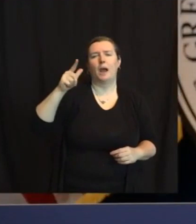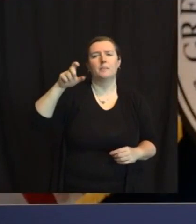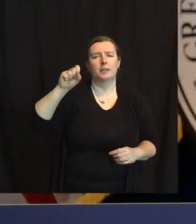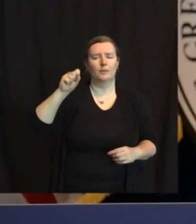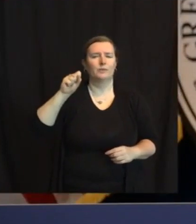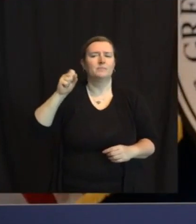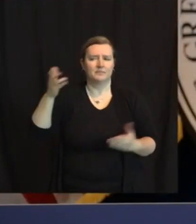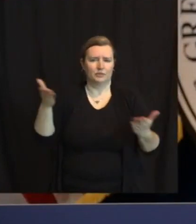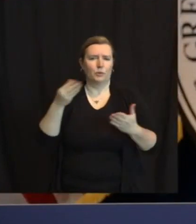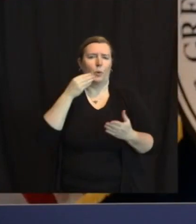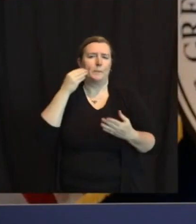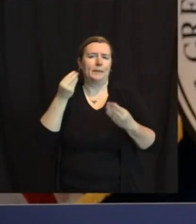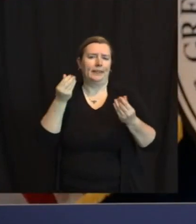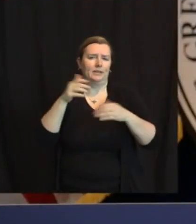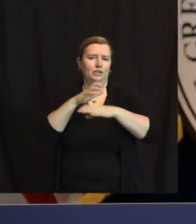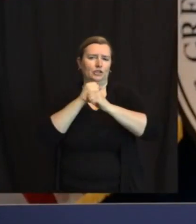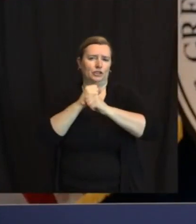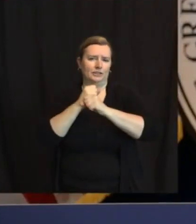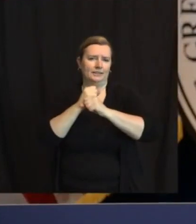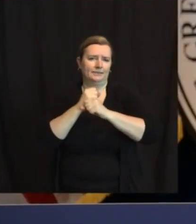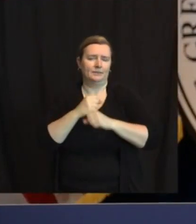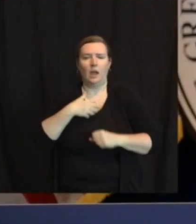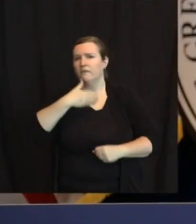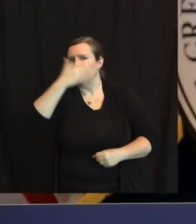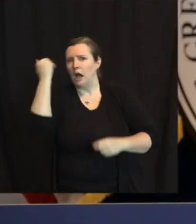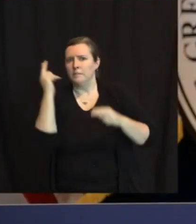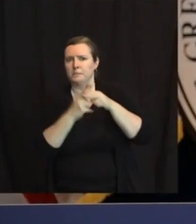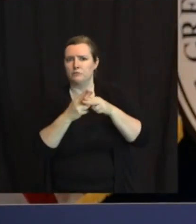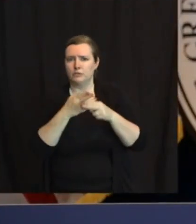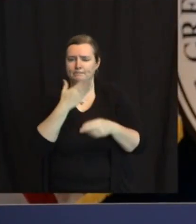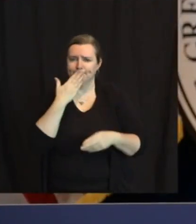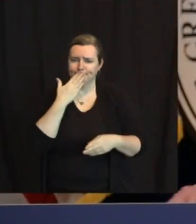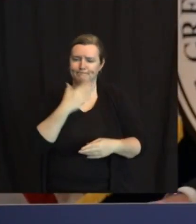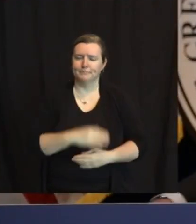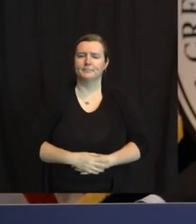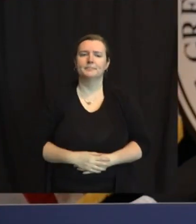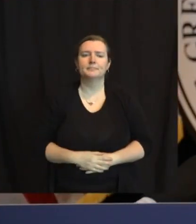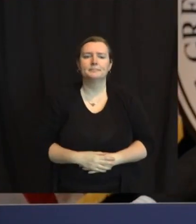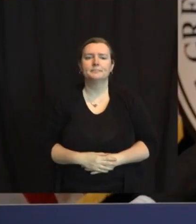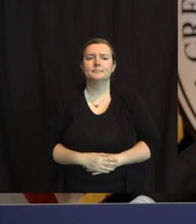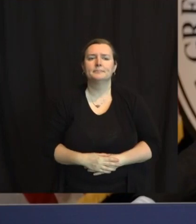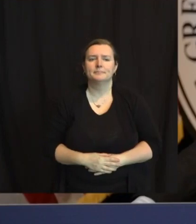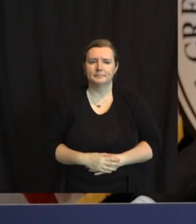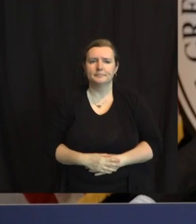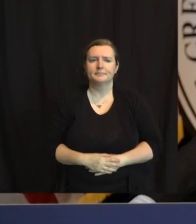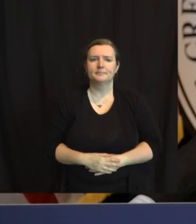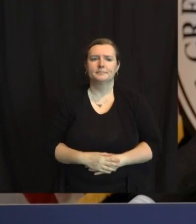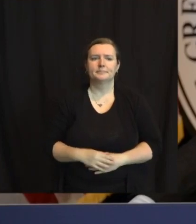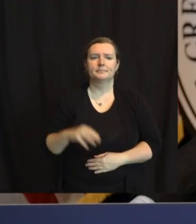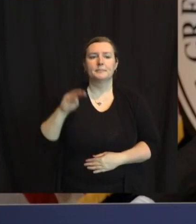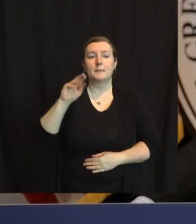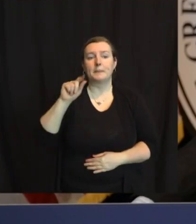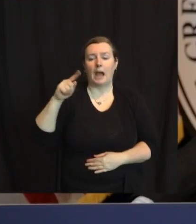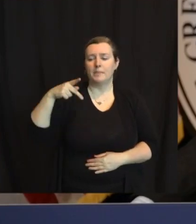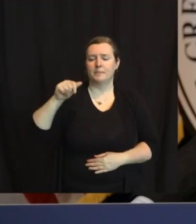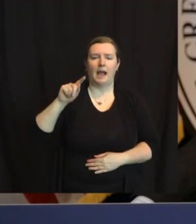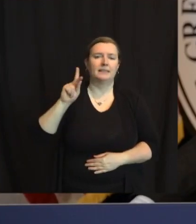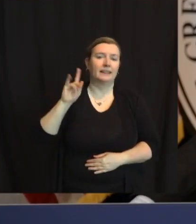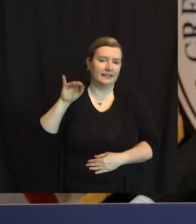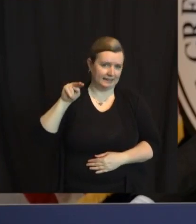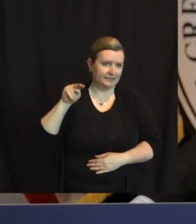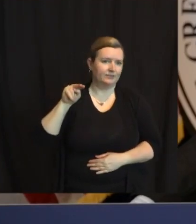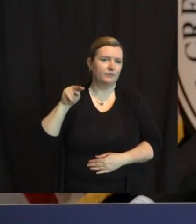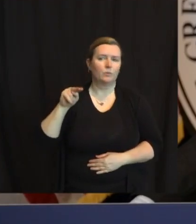I don't think I said that, but if I did, you got 2 shots today, Jared. Thank you. and Matt Placken, our chief counsel, will join us